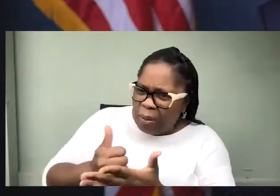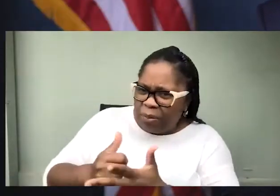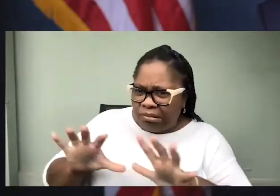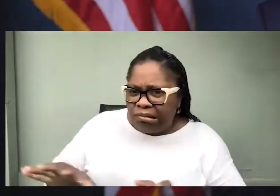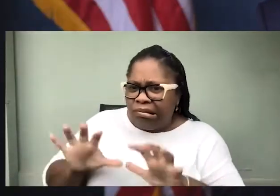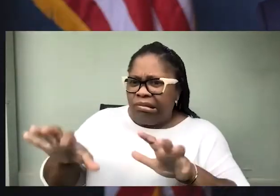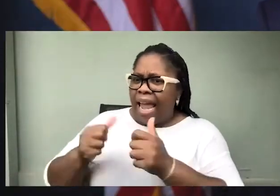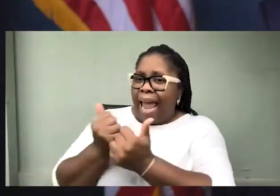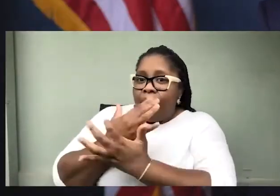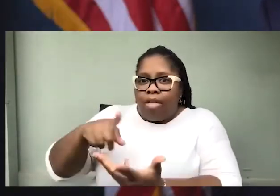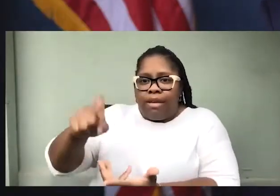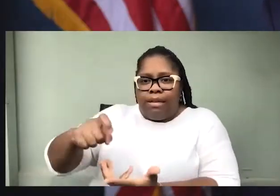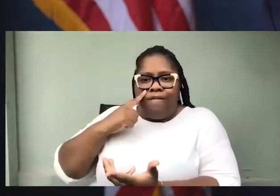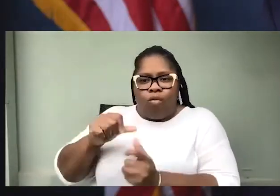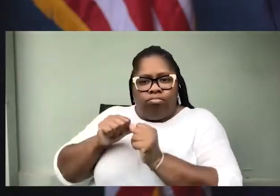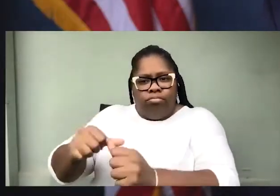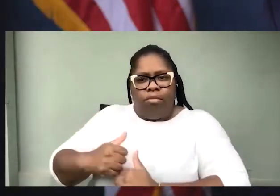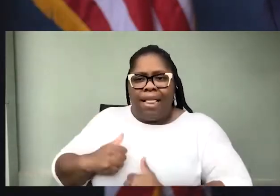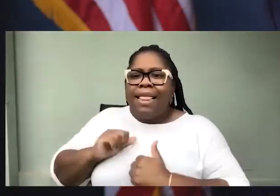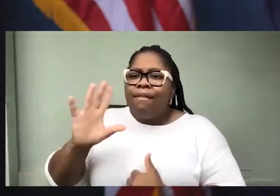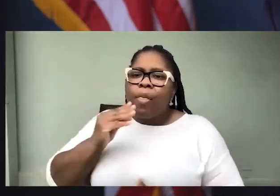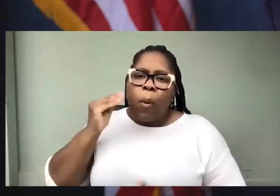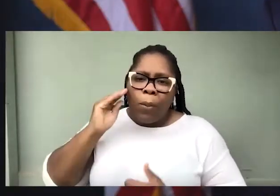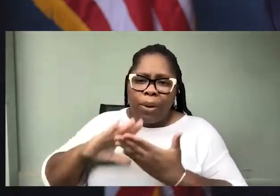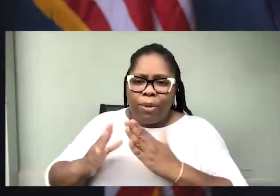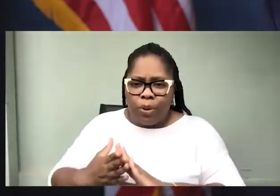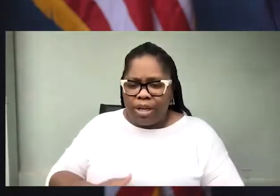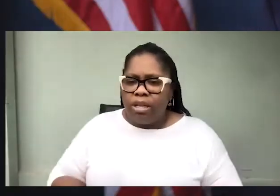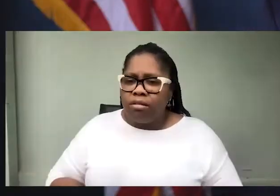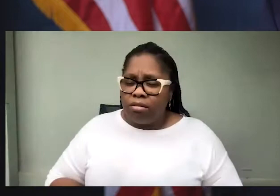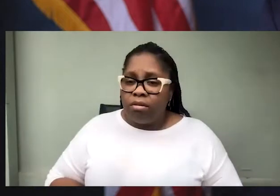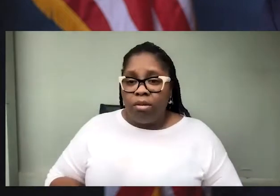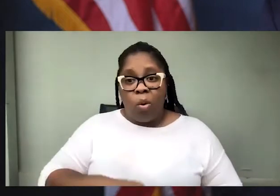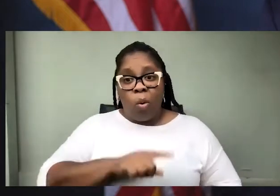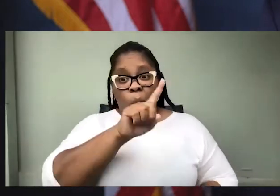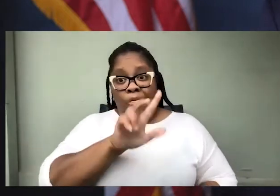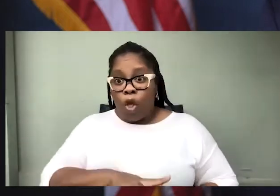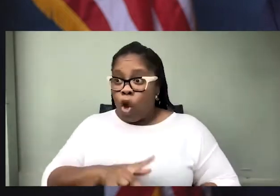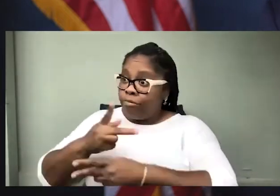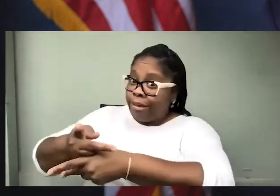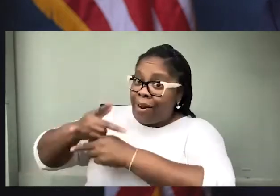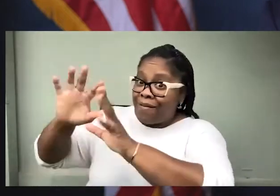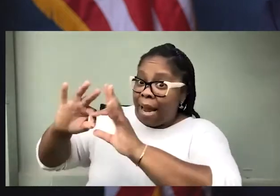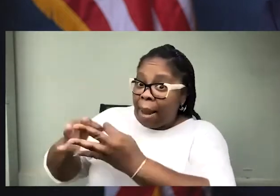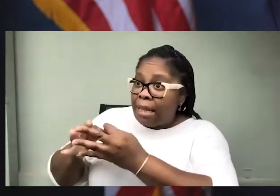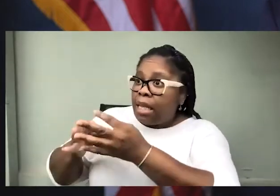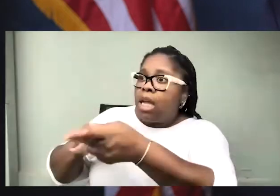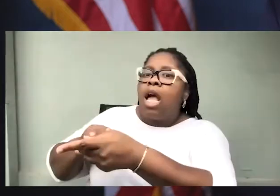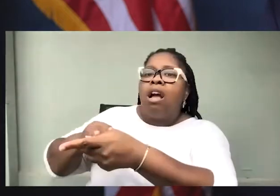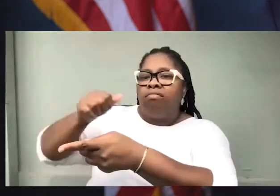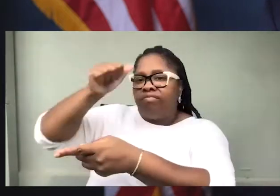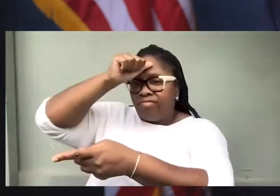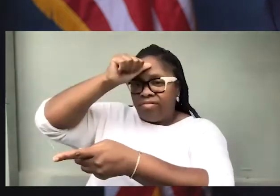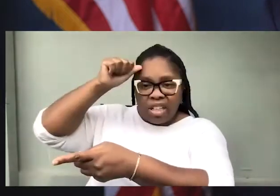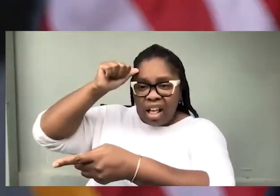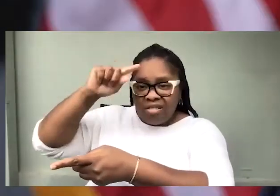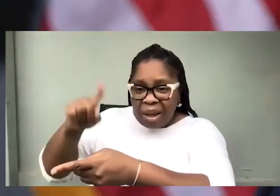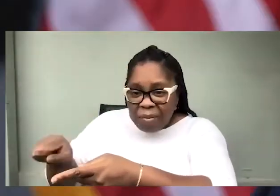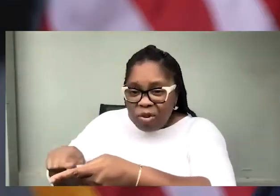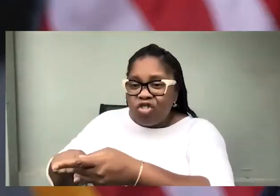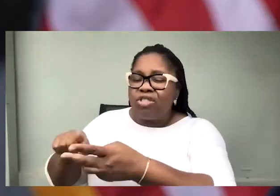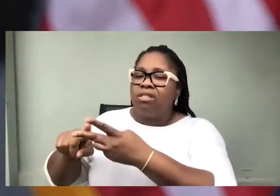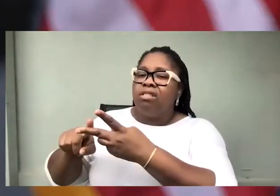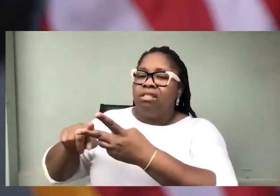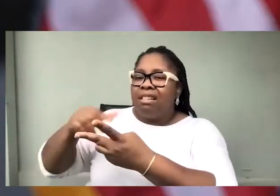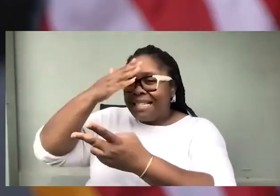and communities. Of these, over a third are caring for someone with Alzheimer's disease or dementia,